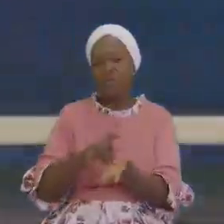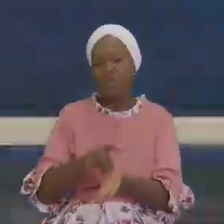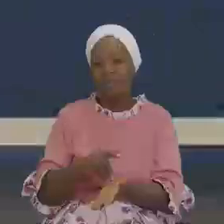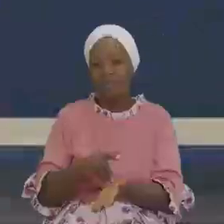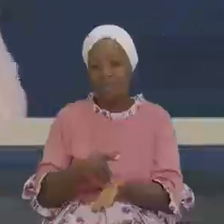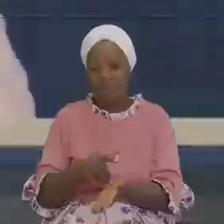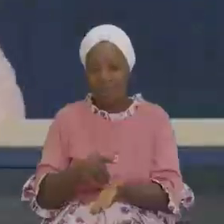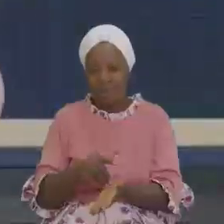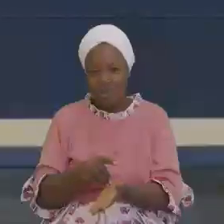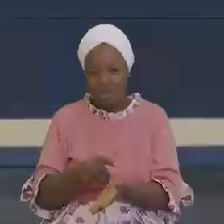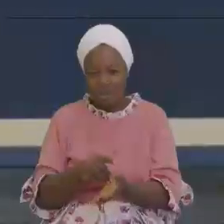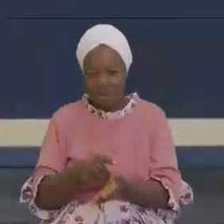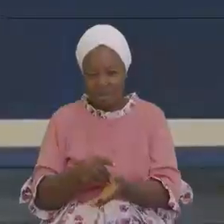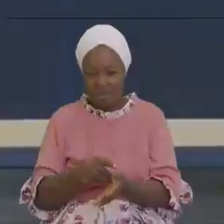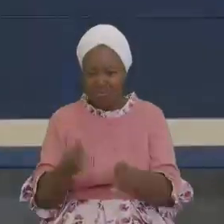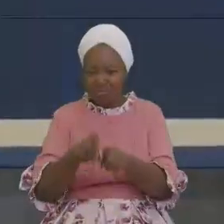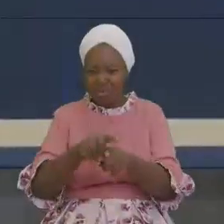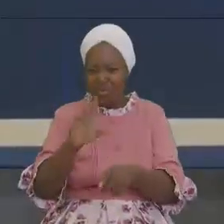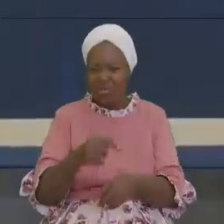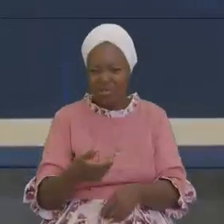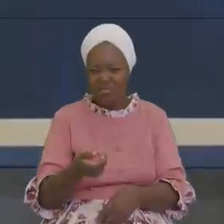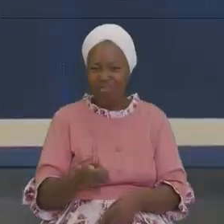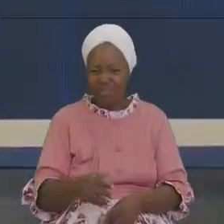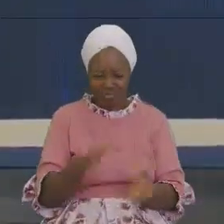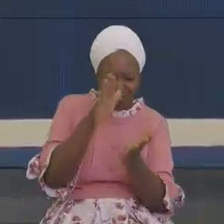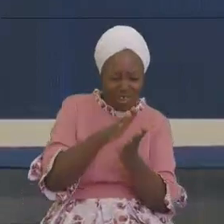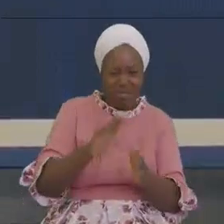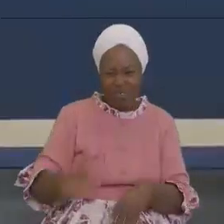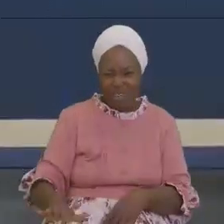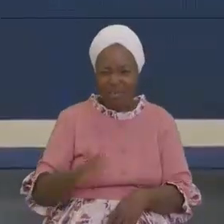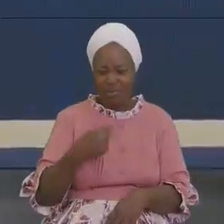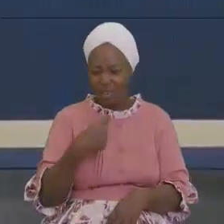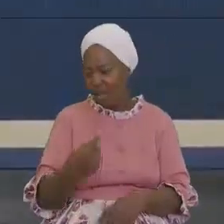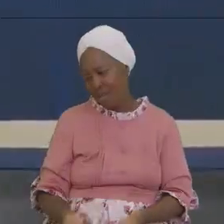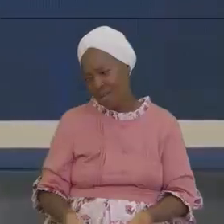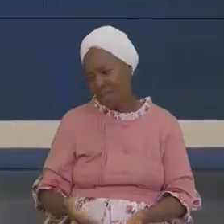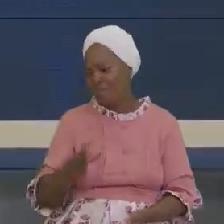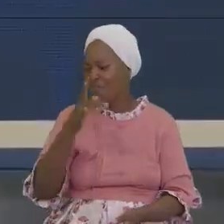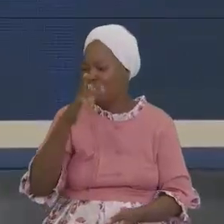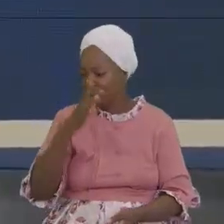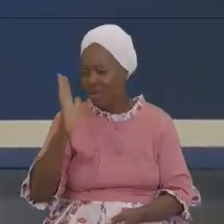Even your little child will say, you, mama, how are you saying that?